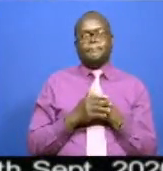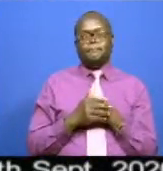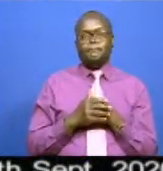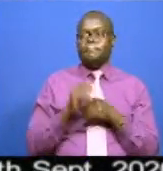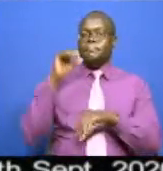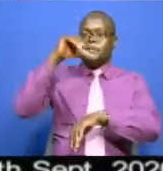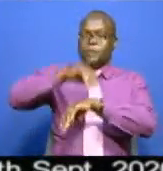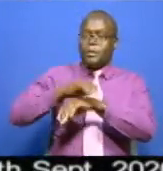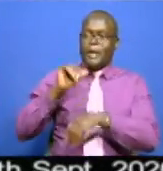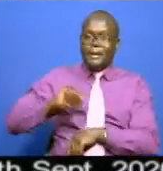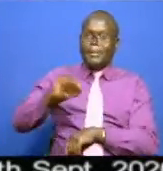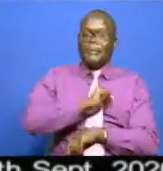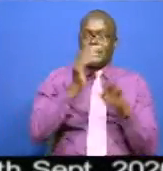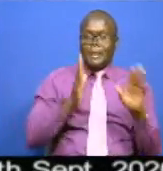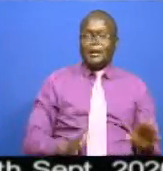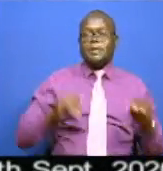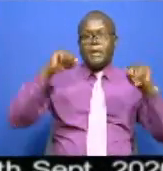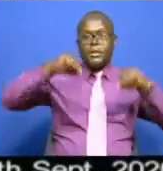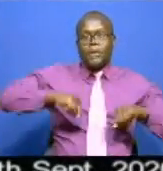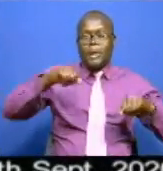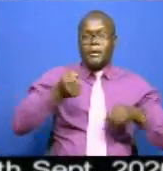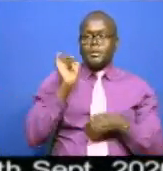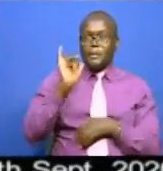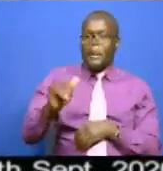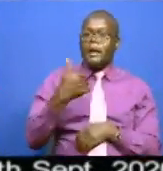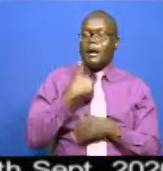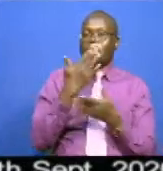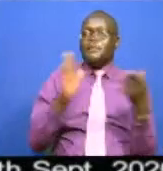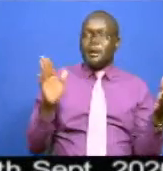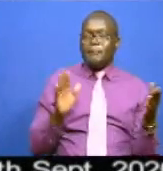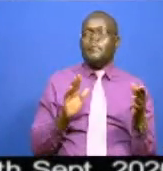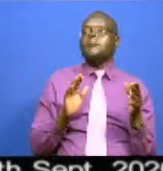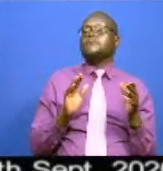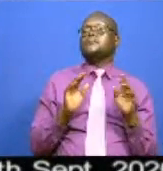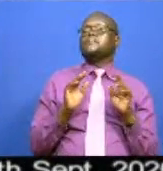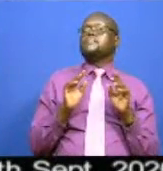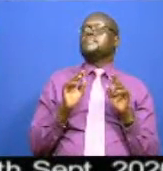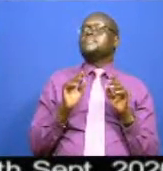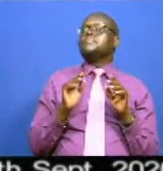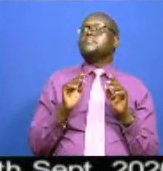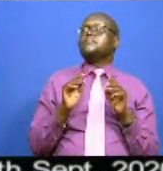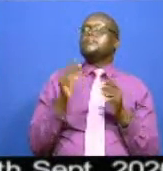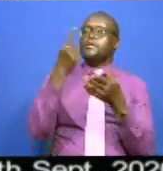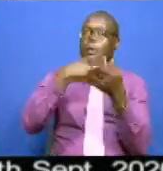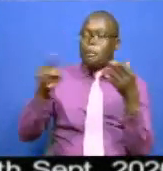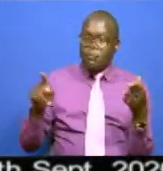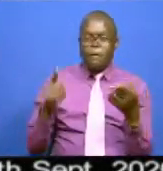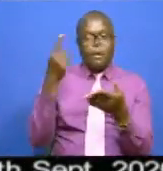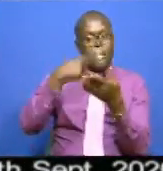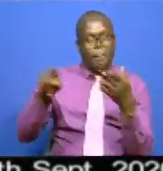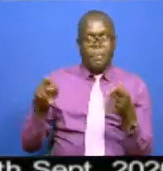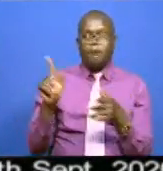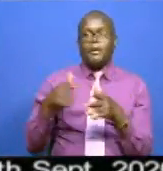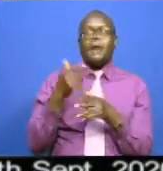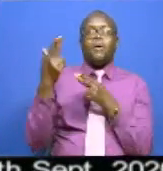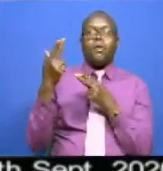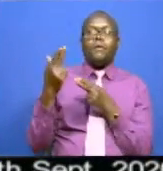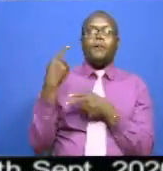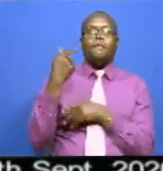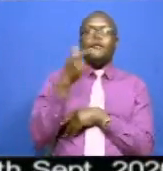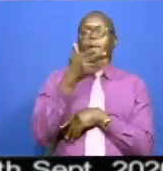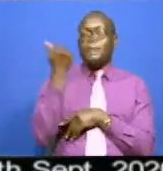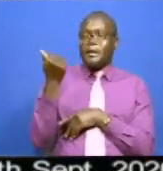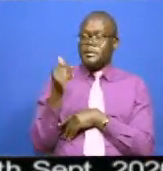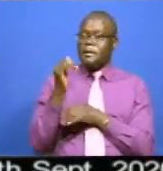the senators to agree so that they have something to write home about, let's pass it as it is and hope for the best.